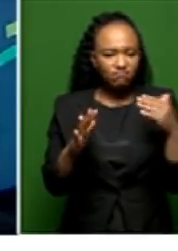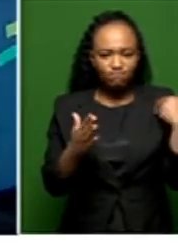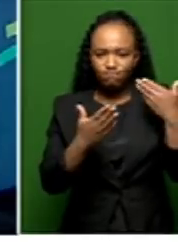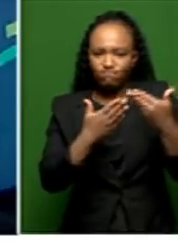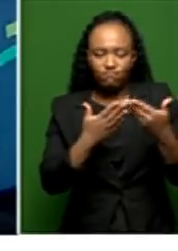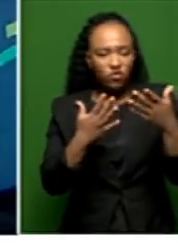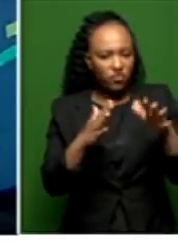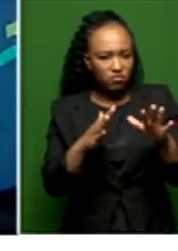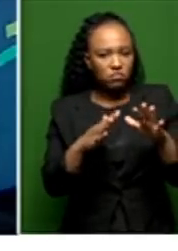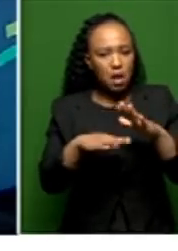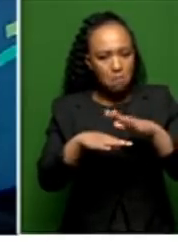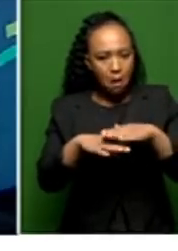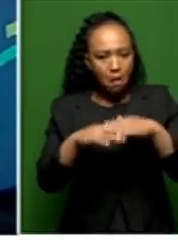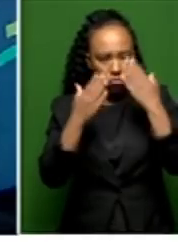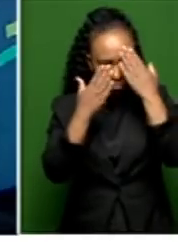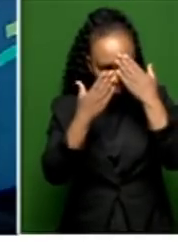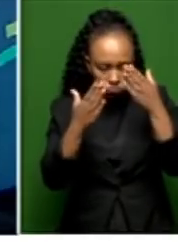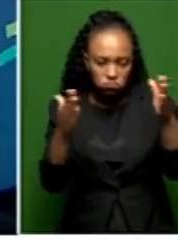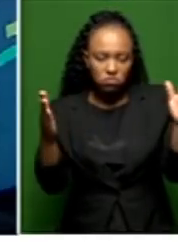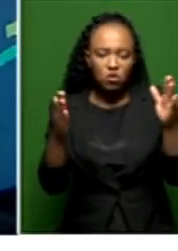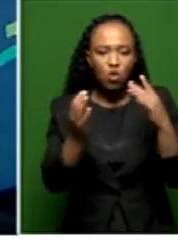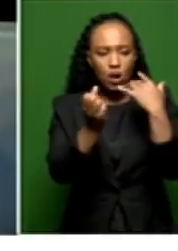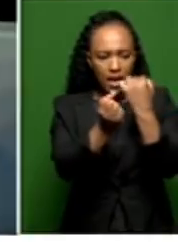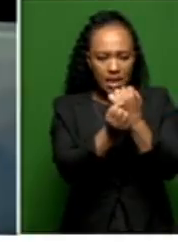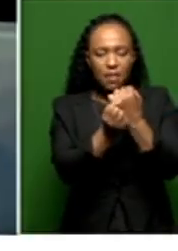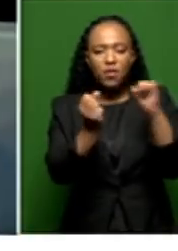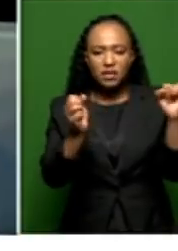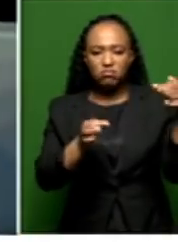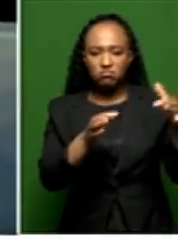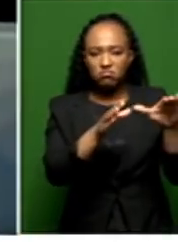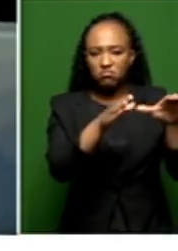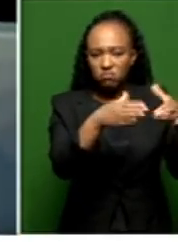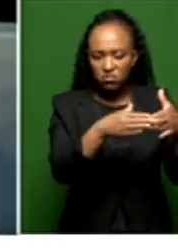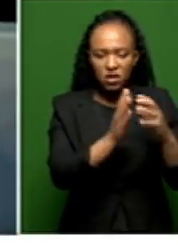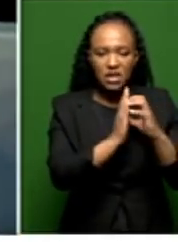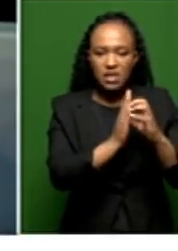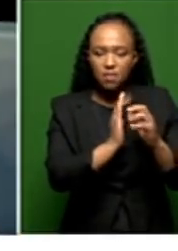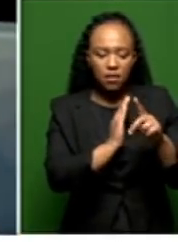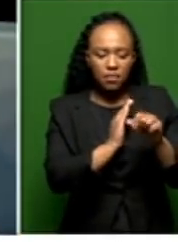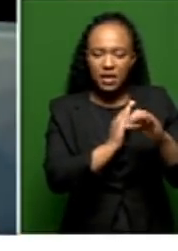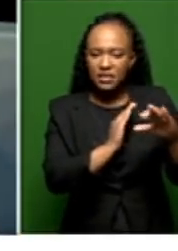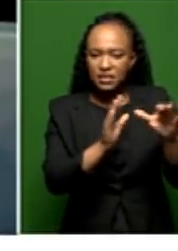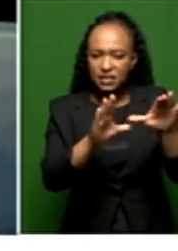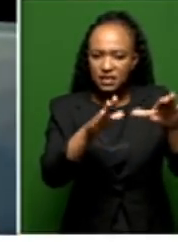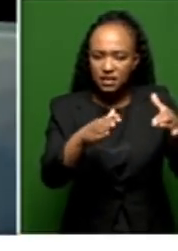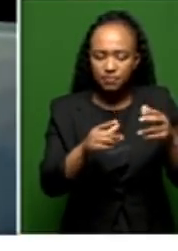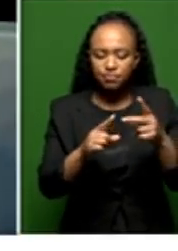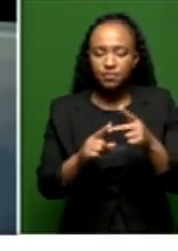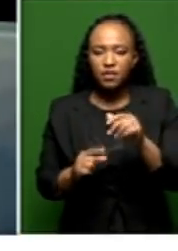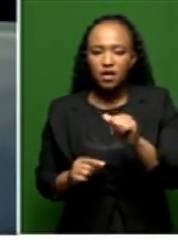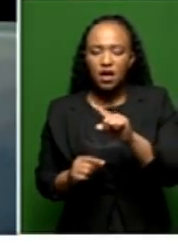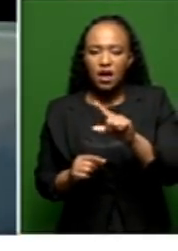components of the broad mass liberation movement. When you think about parties like your PAC and your ZAPO and so